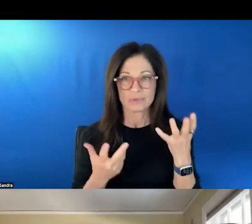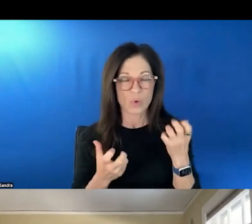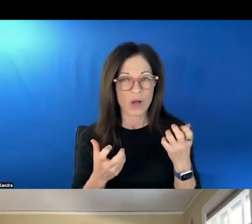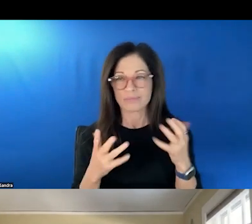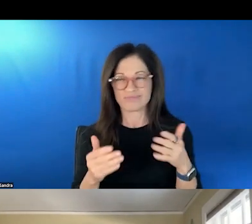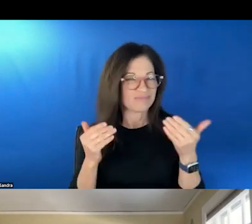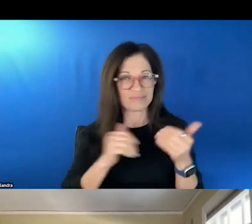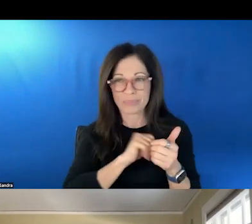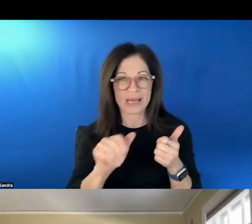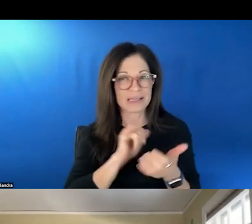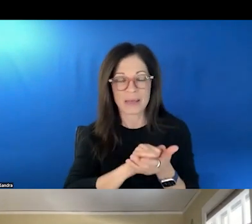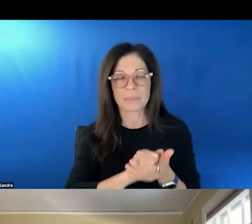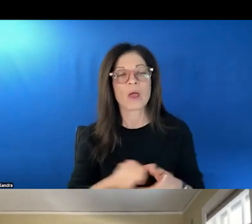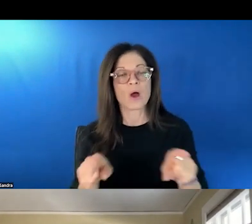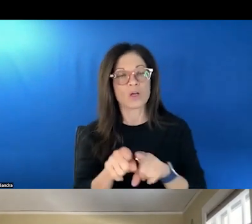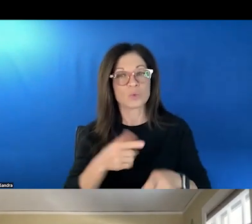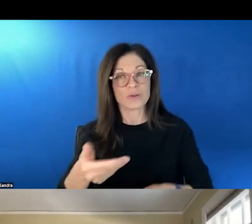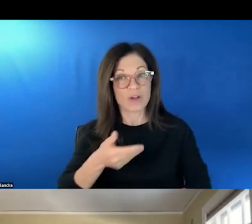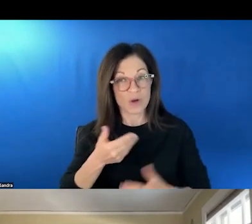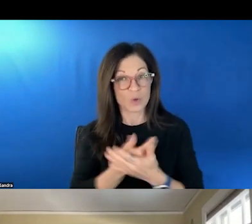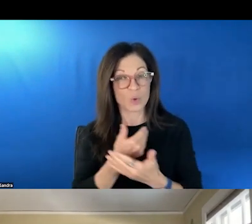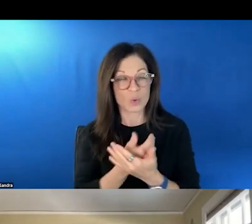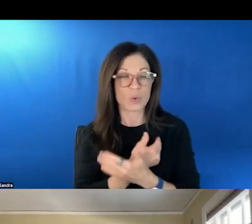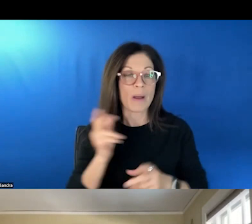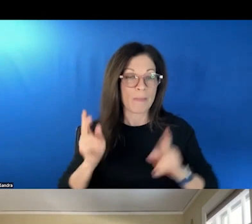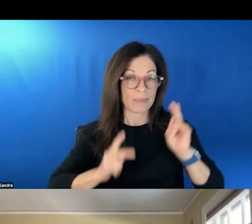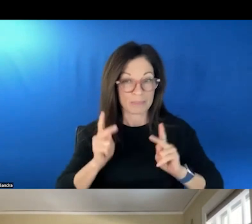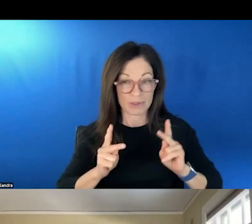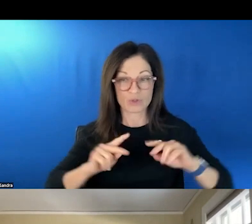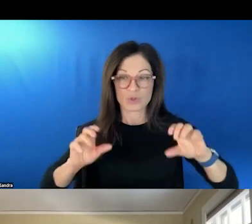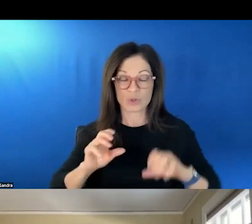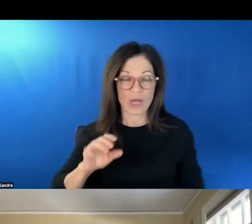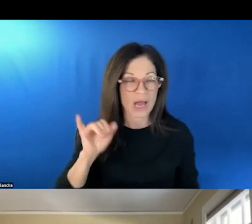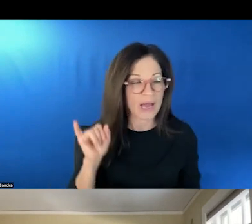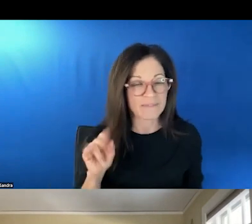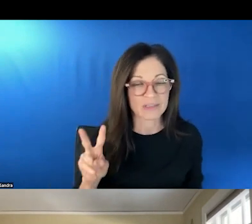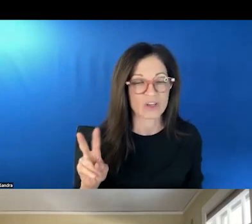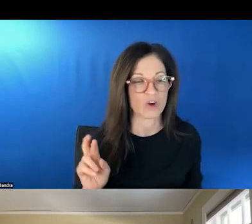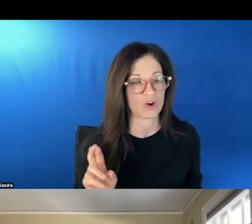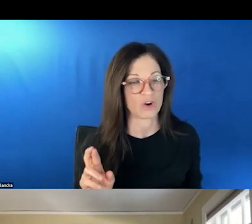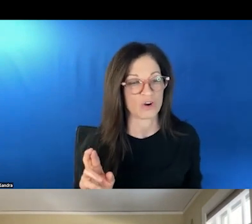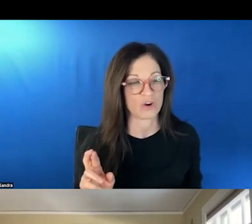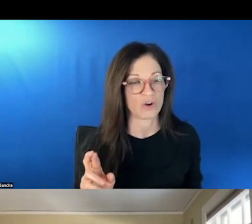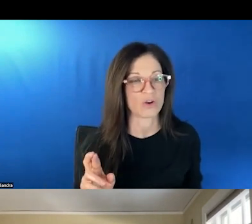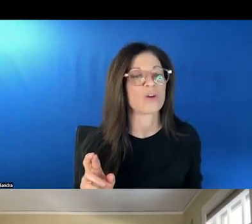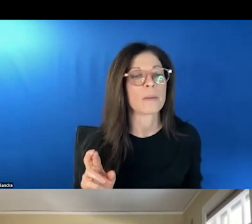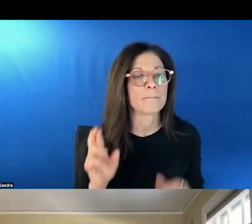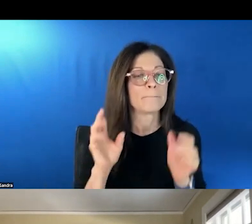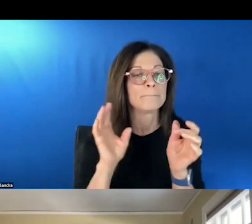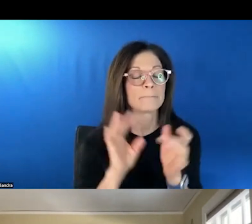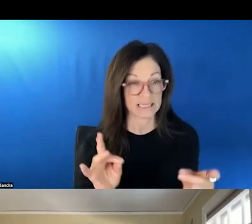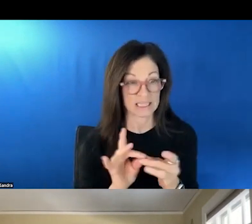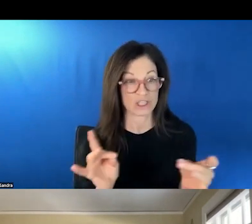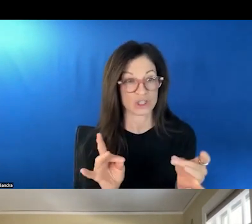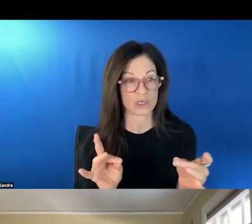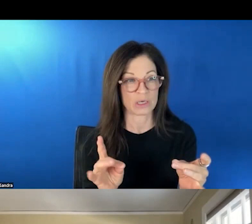that. We've also hired new talent to do the IVR message. People didn't